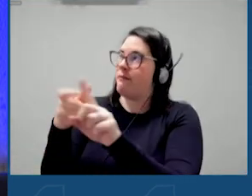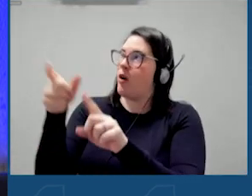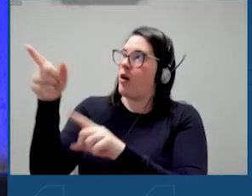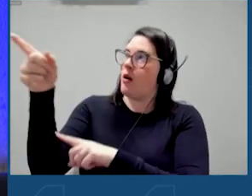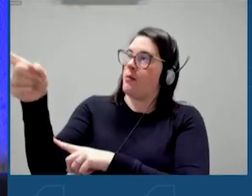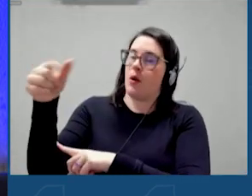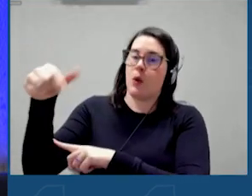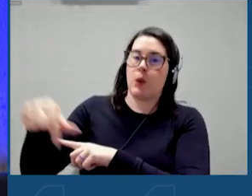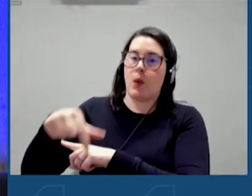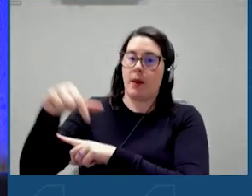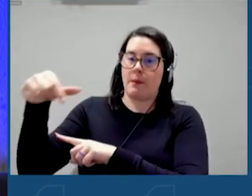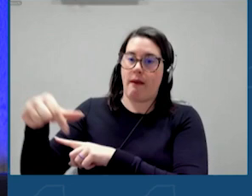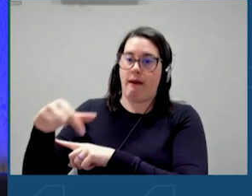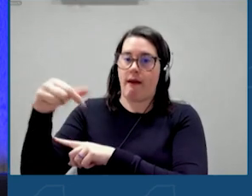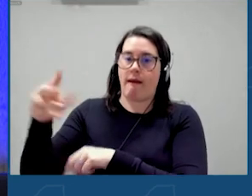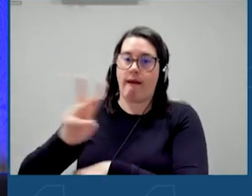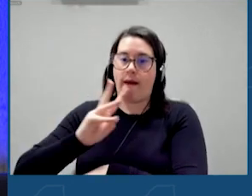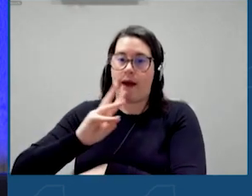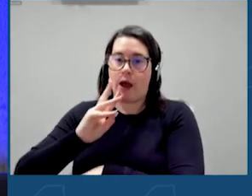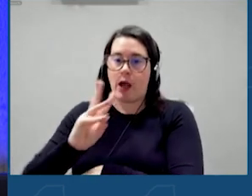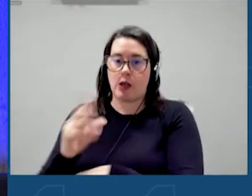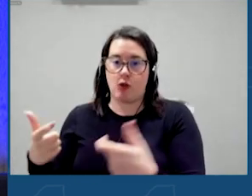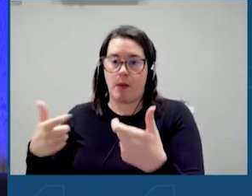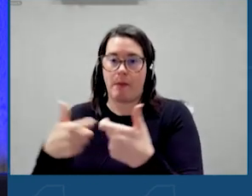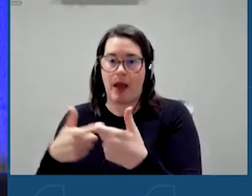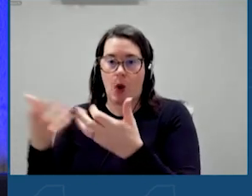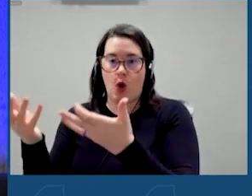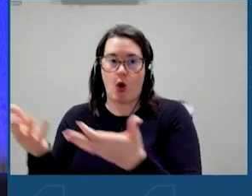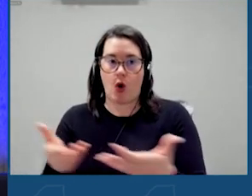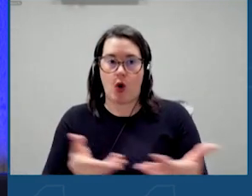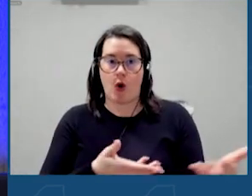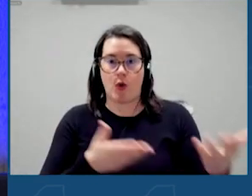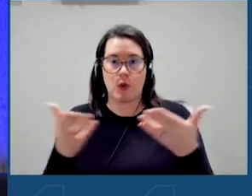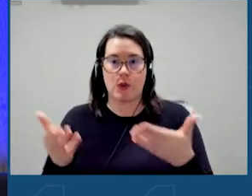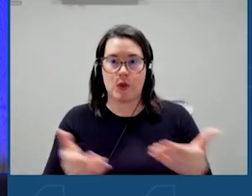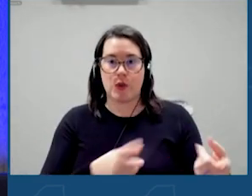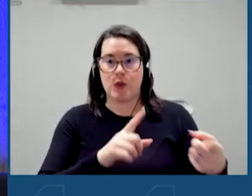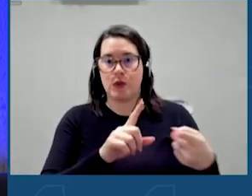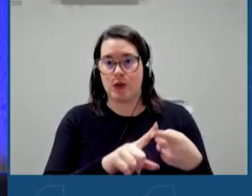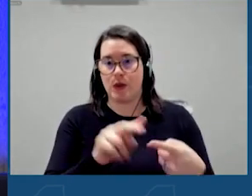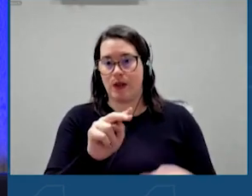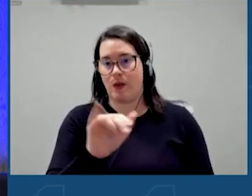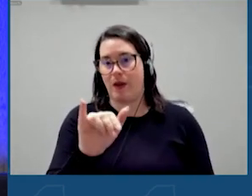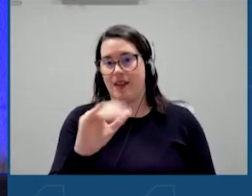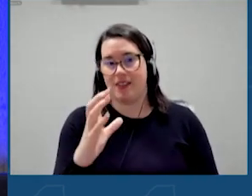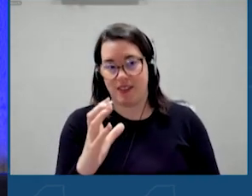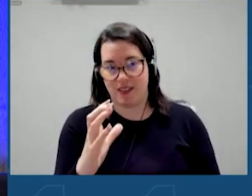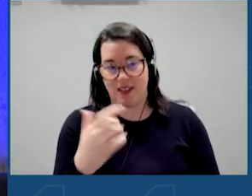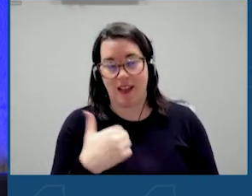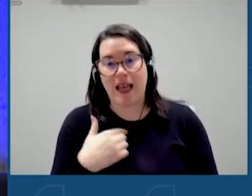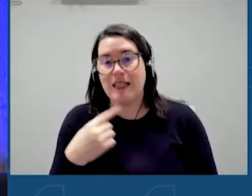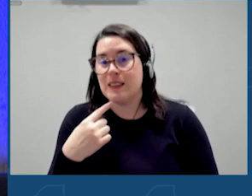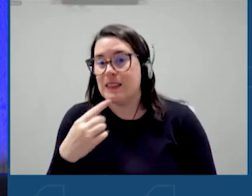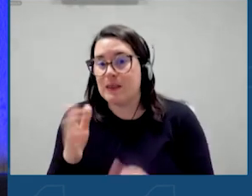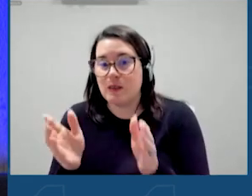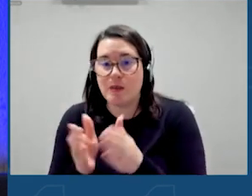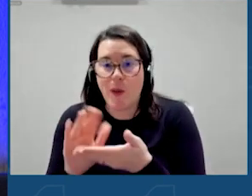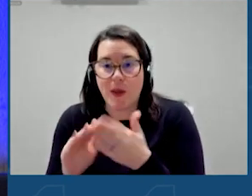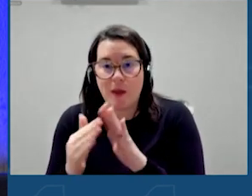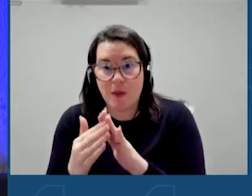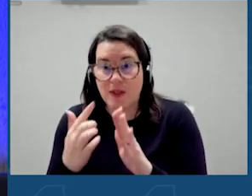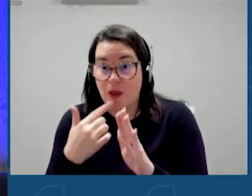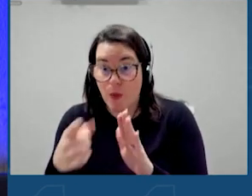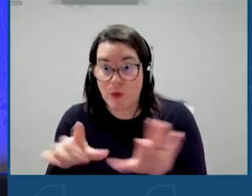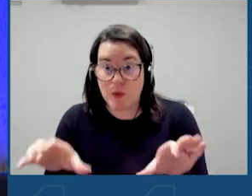renewable power, all the way down the Hudson to power, yes, New York City. I told this tiny community, what you're doing here